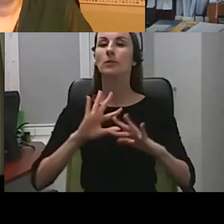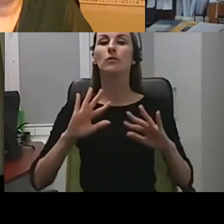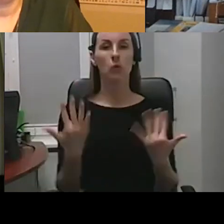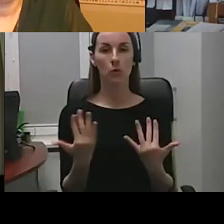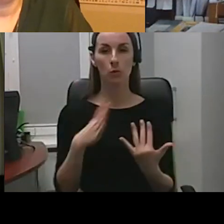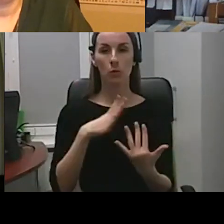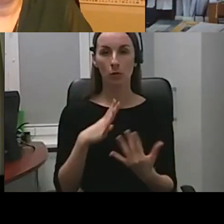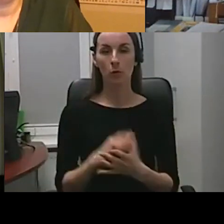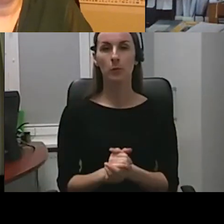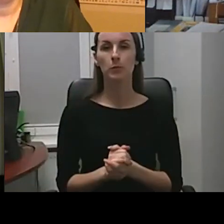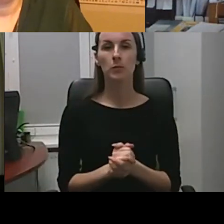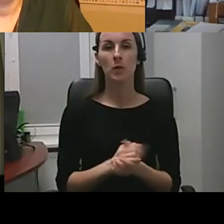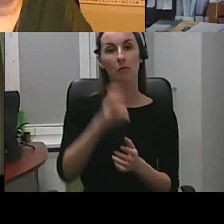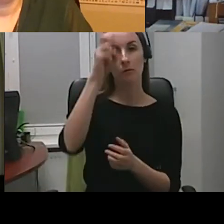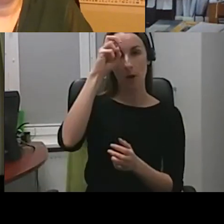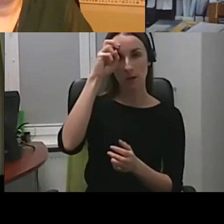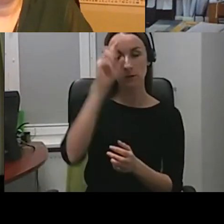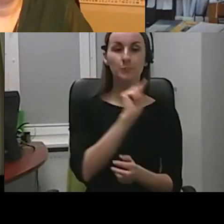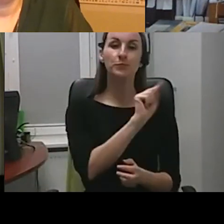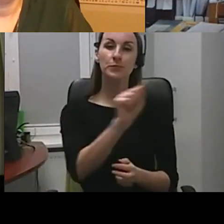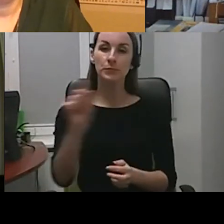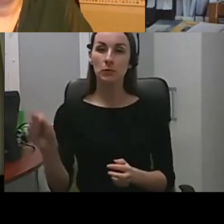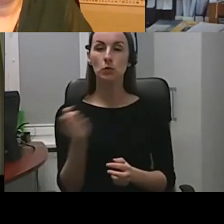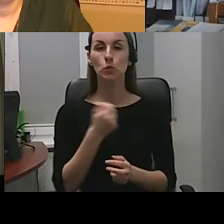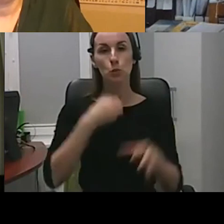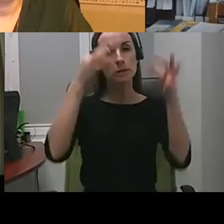human rights situation in other countries.